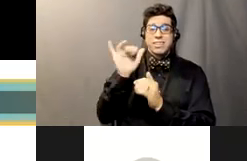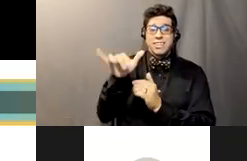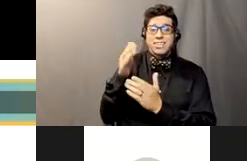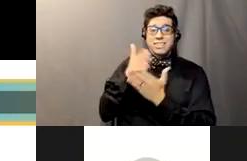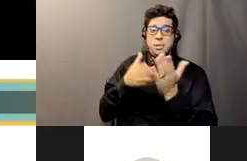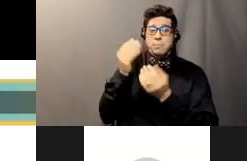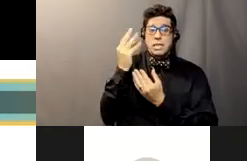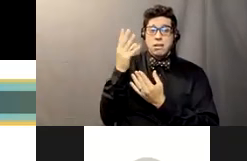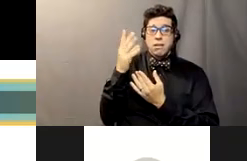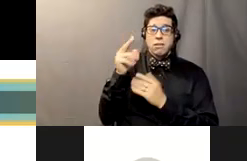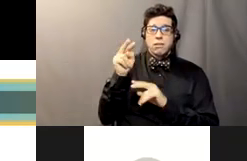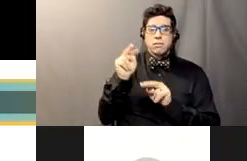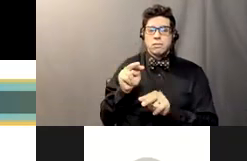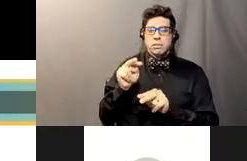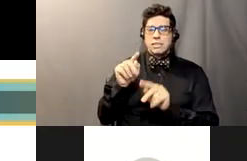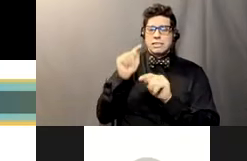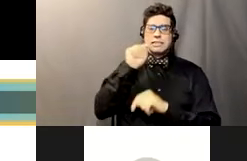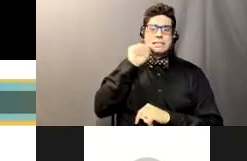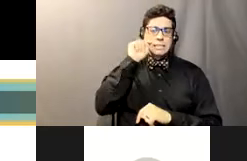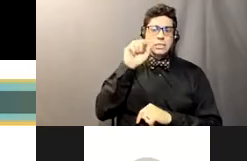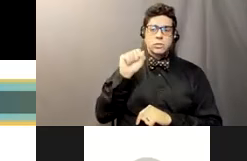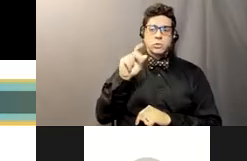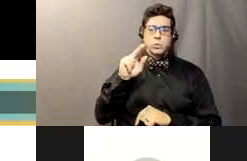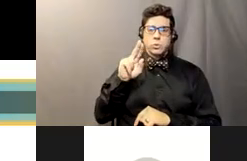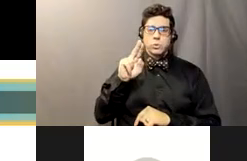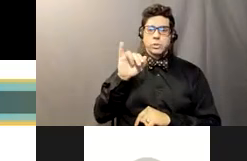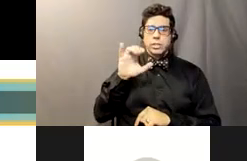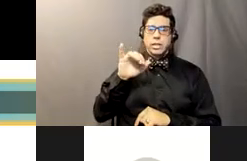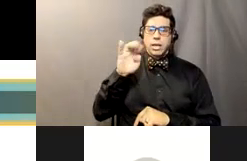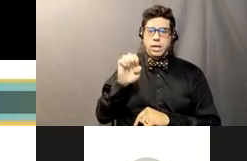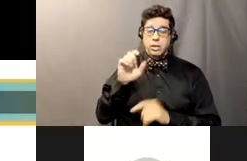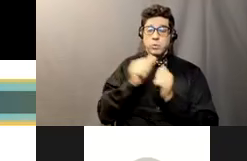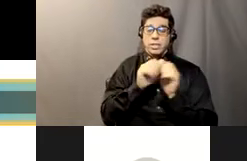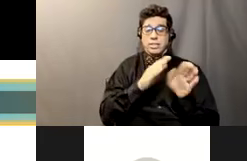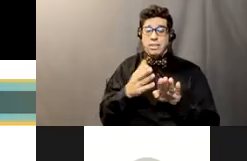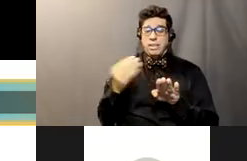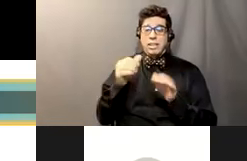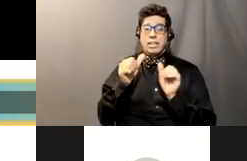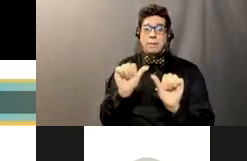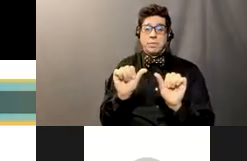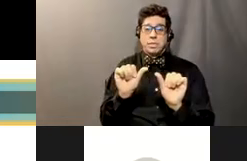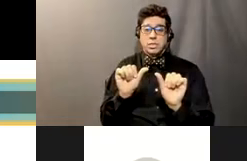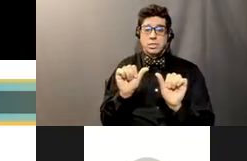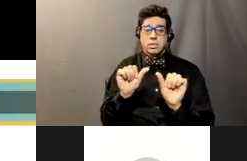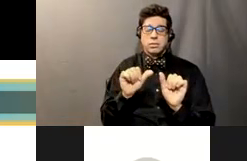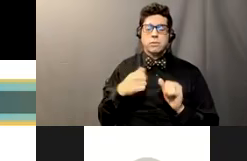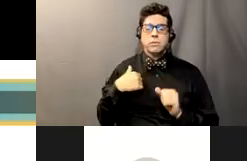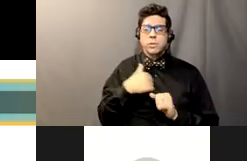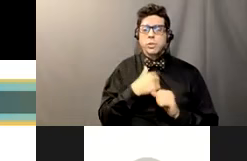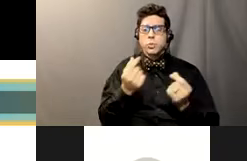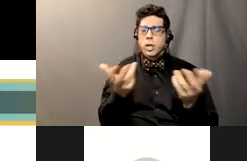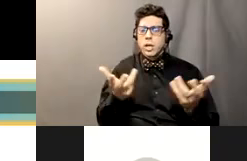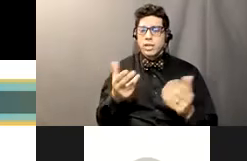look at teen suicide with both deaths and attempts. And so we are highlighting